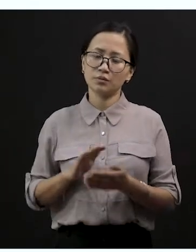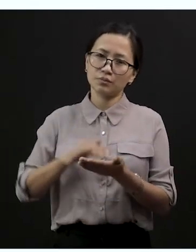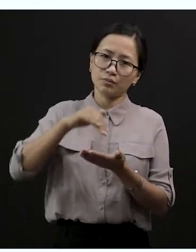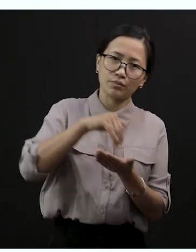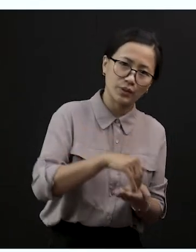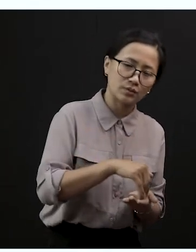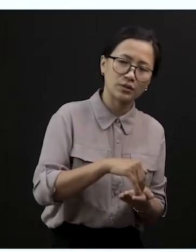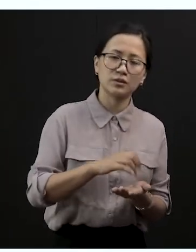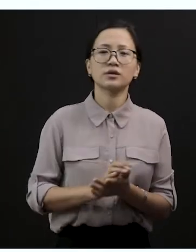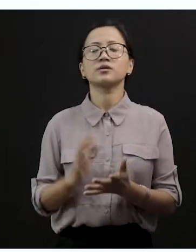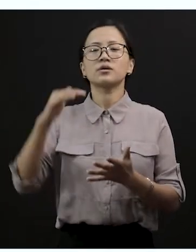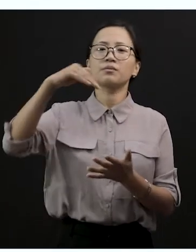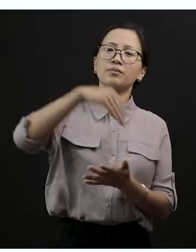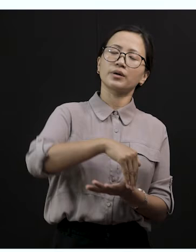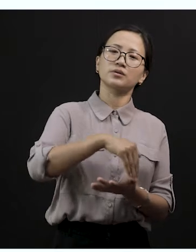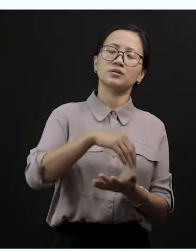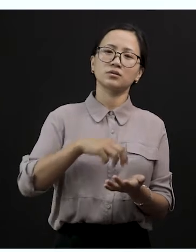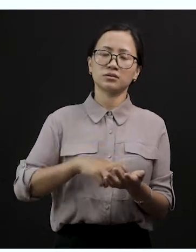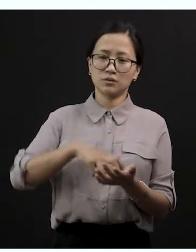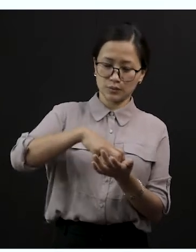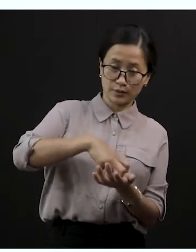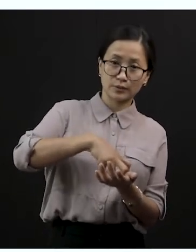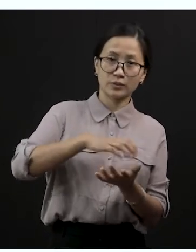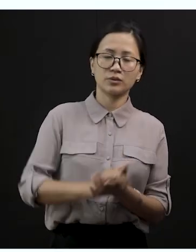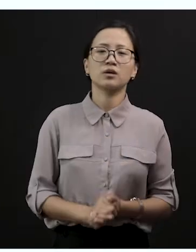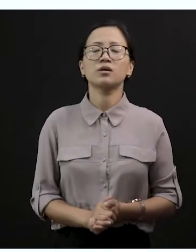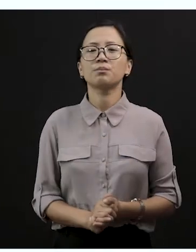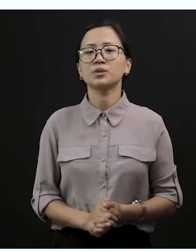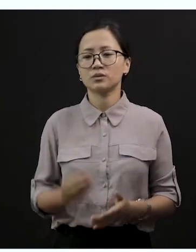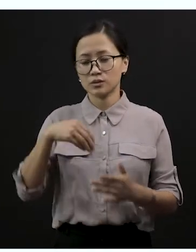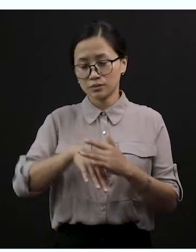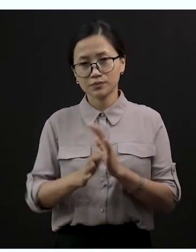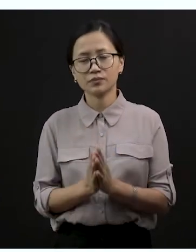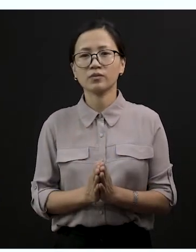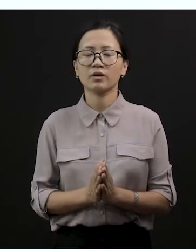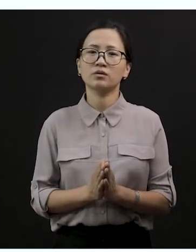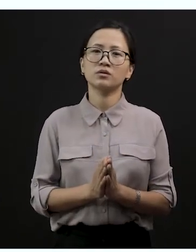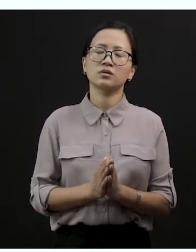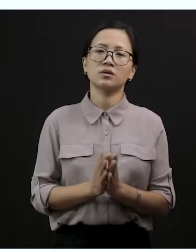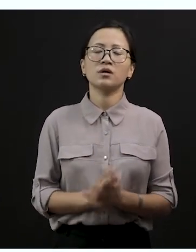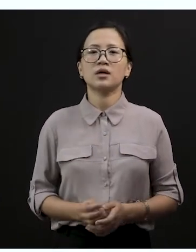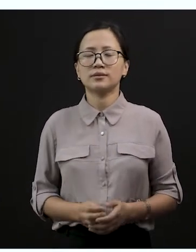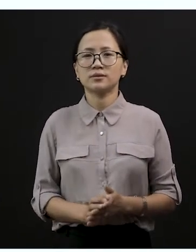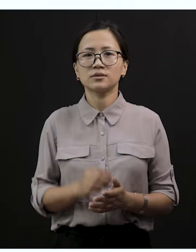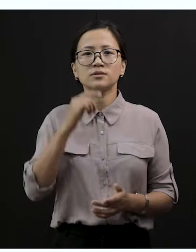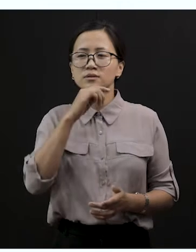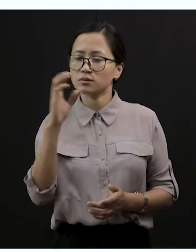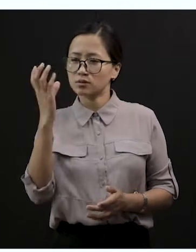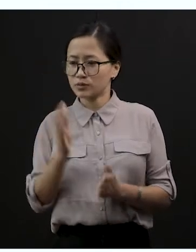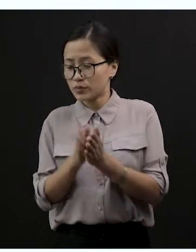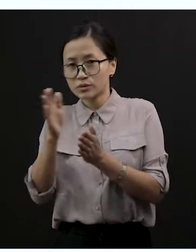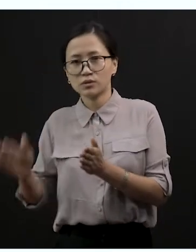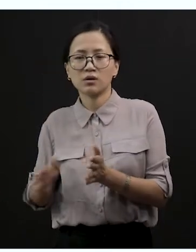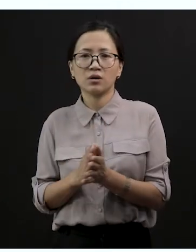the tomato plant. See, he bent down beside the tomato plant. Bent down means a little bent over, right?